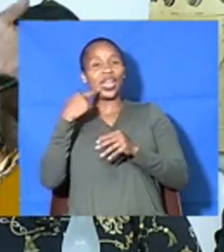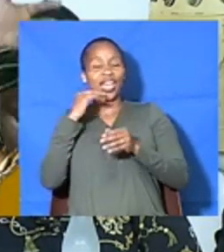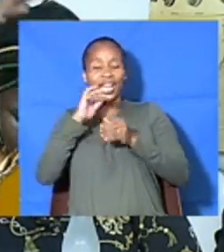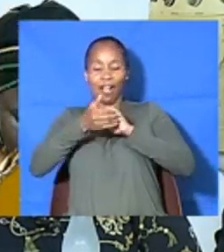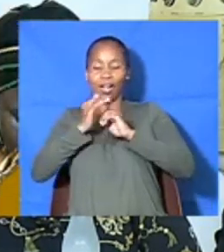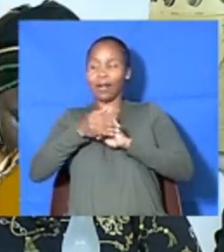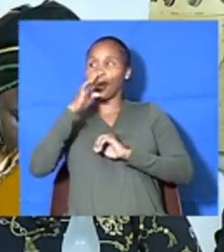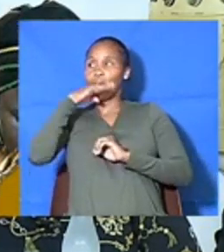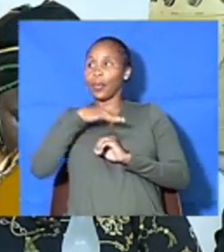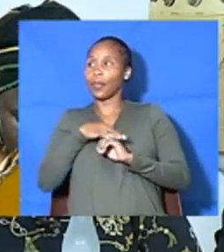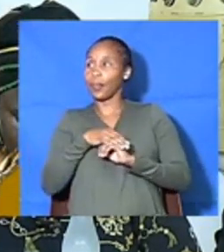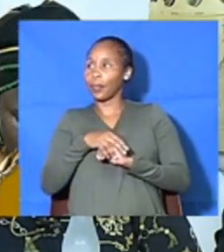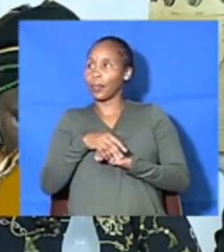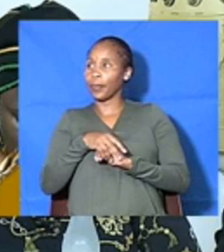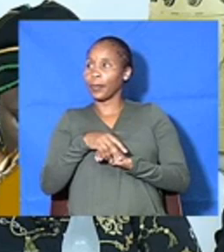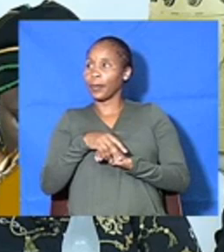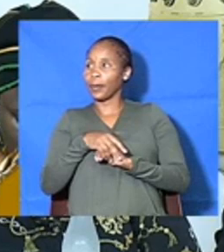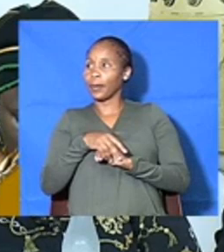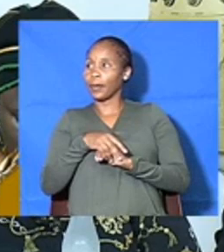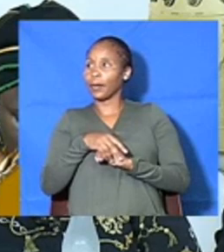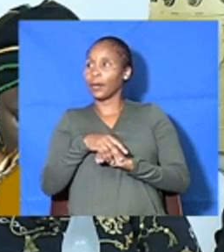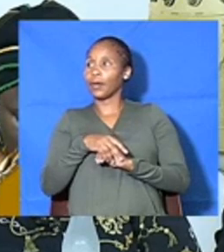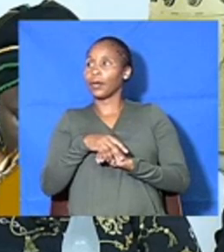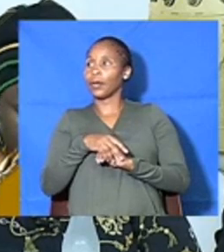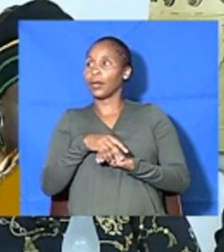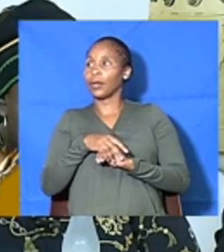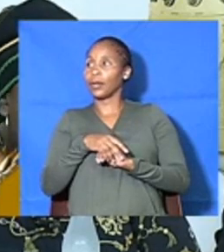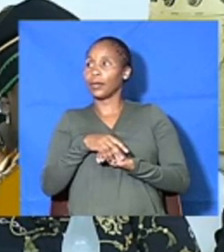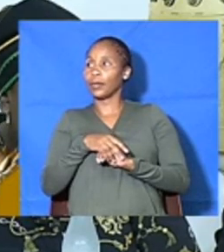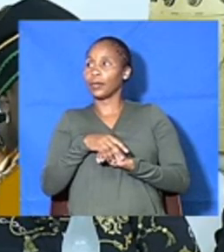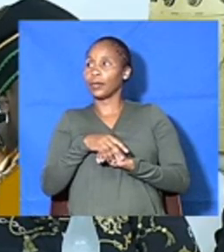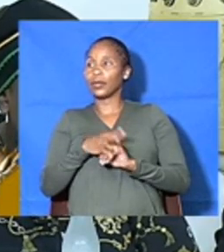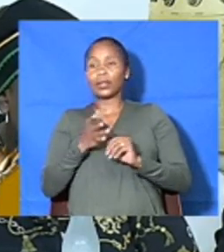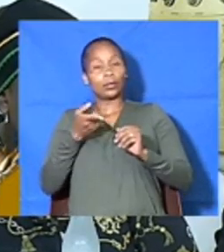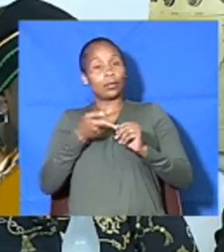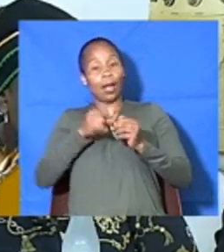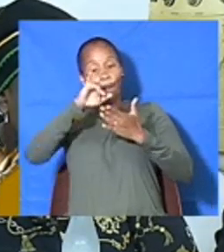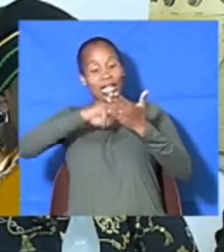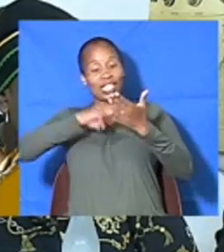don't have capacity in the rural areas.